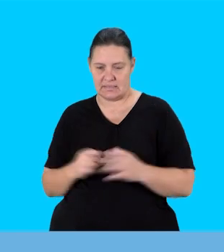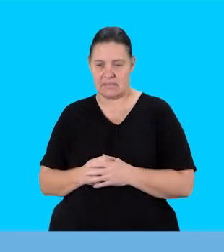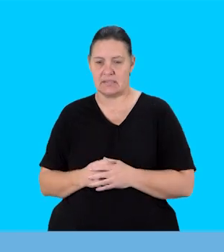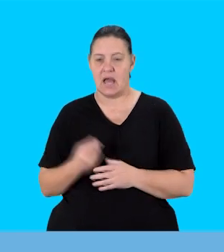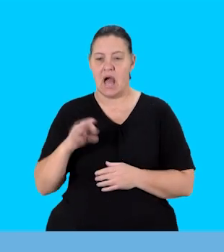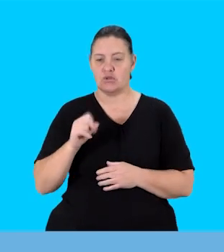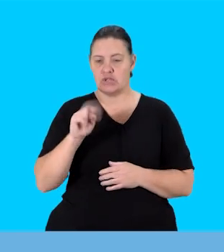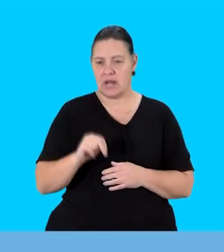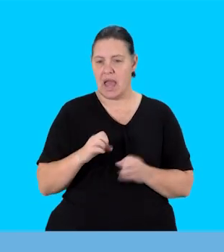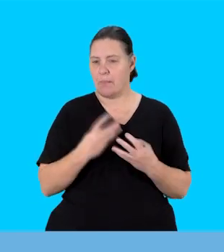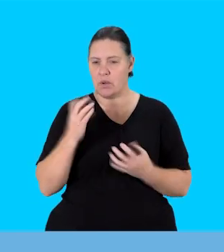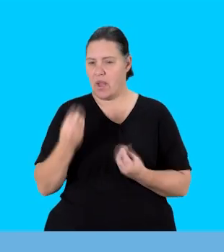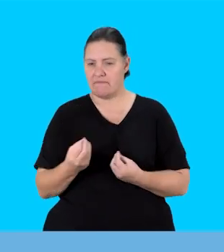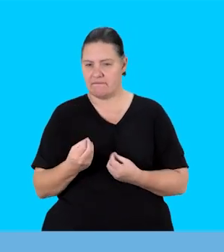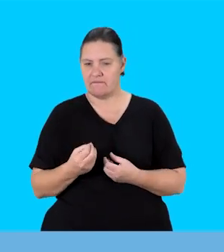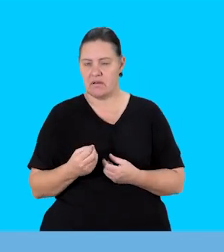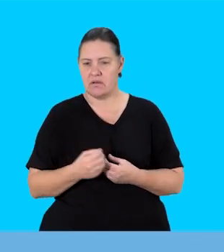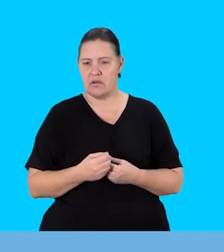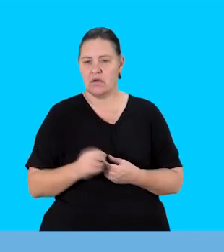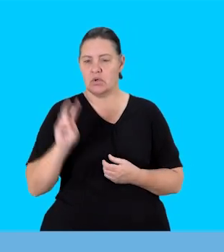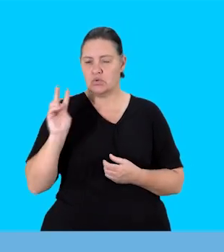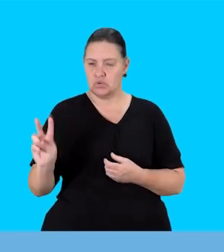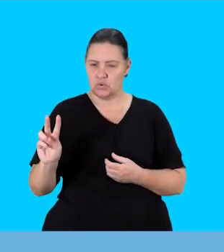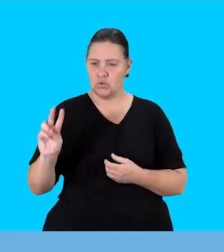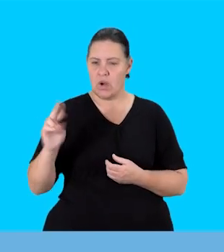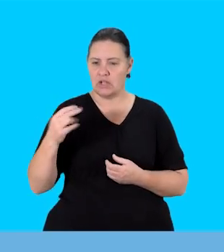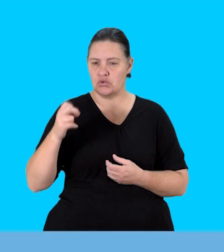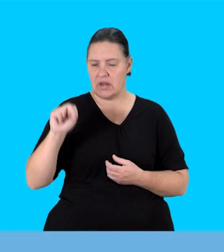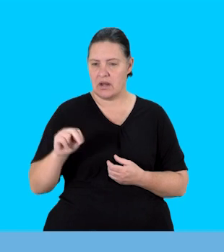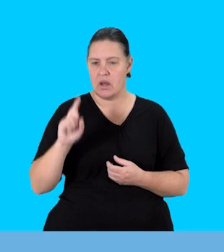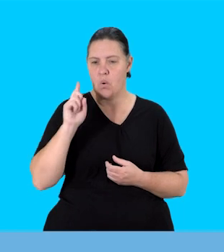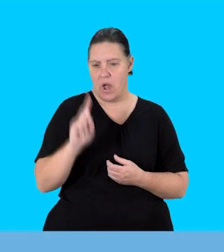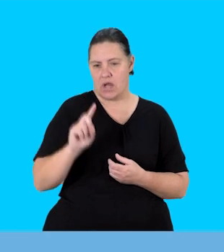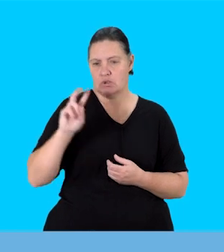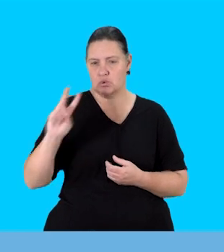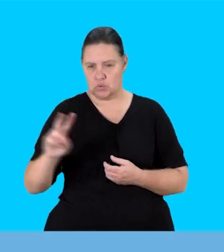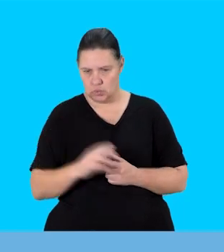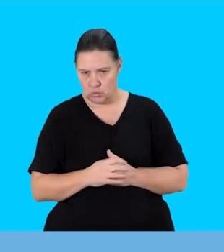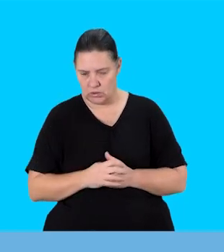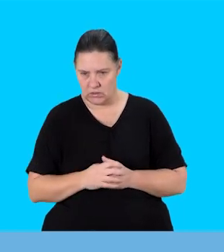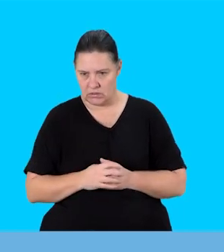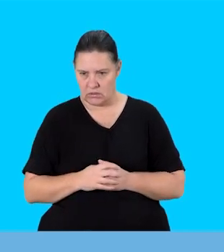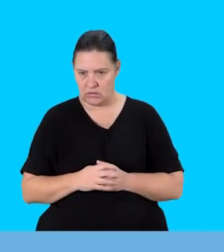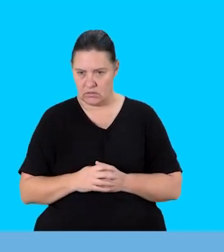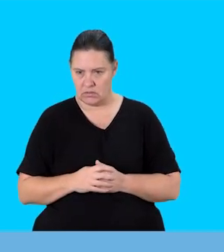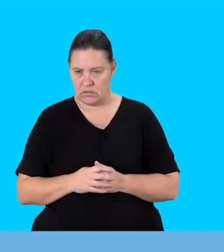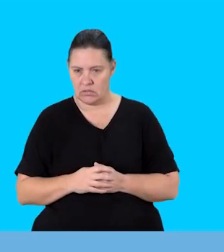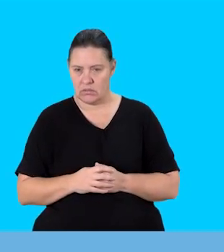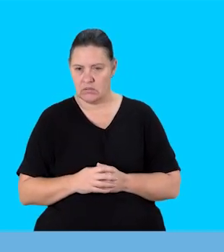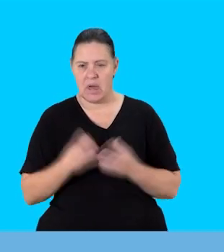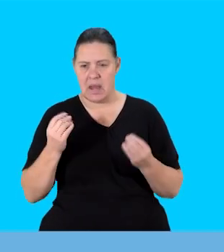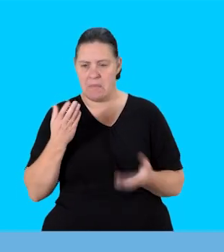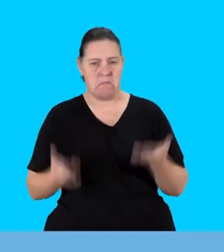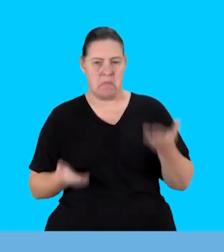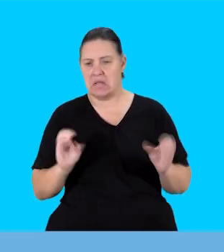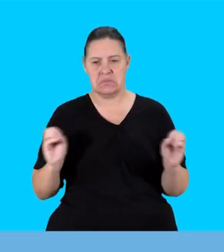balanced. Hydrogens, well, how many do we have? We have 2 hydrogens, 1, 2. So the 2 and the 4, so the